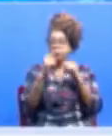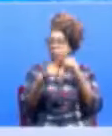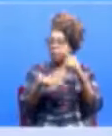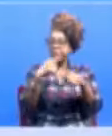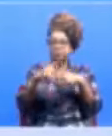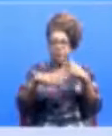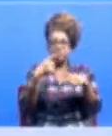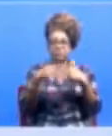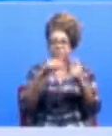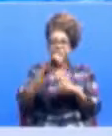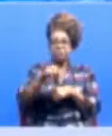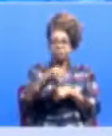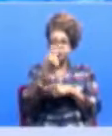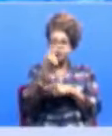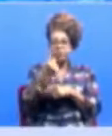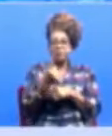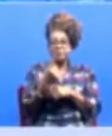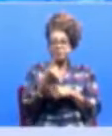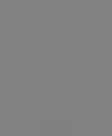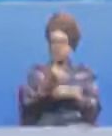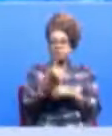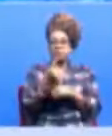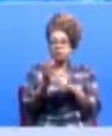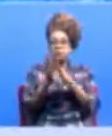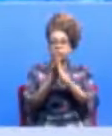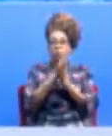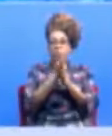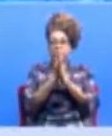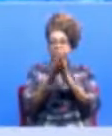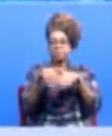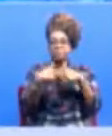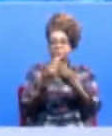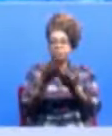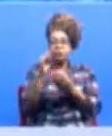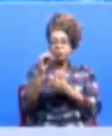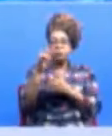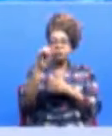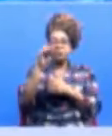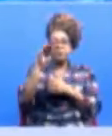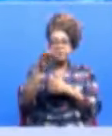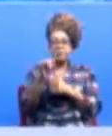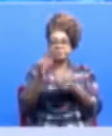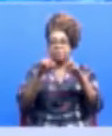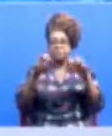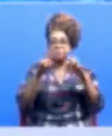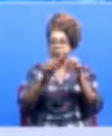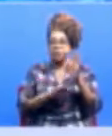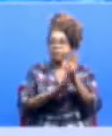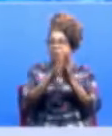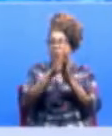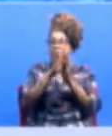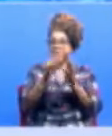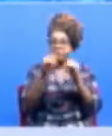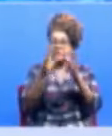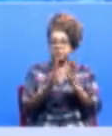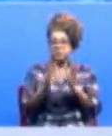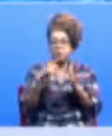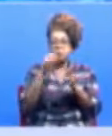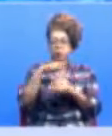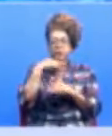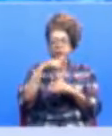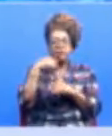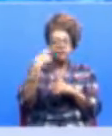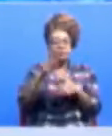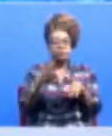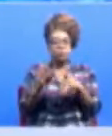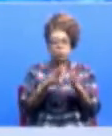On January 21st, we brought you the story of William Mutilangi, the late research and development director at PepsiCo, who died under mysterious